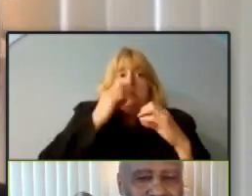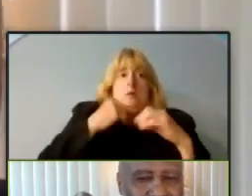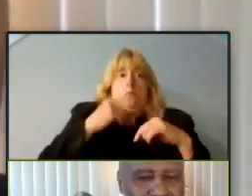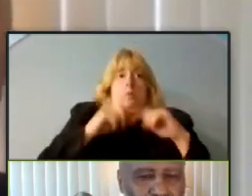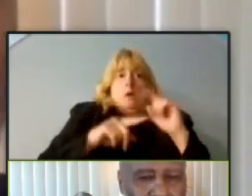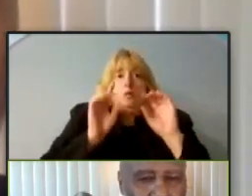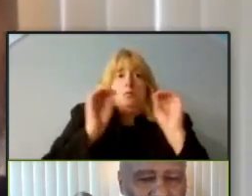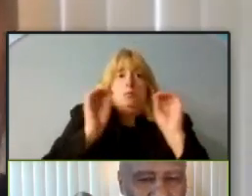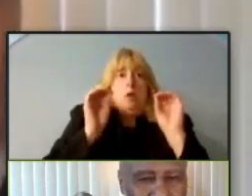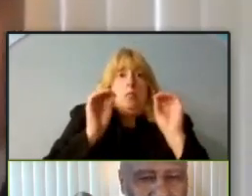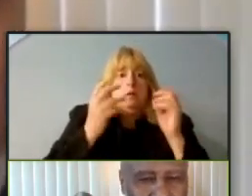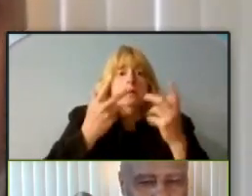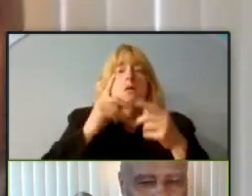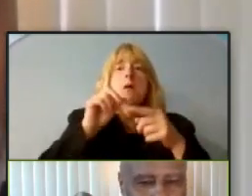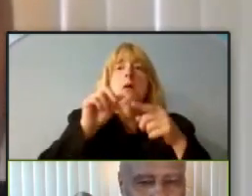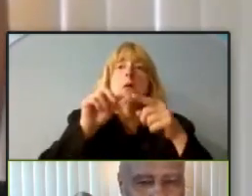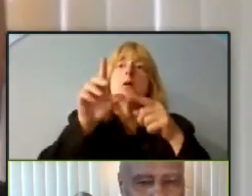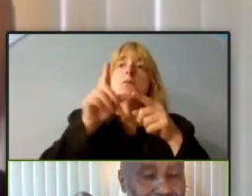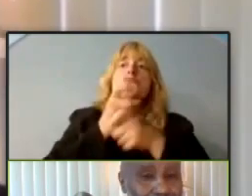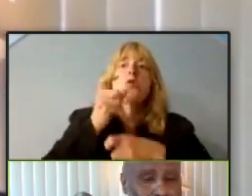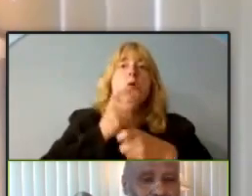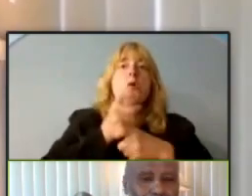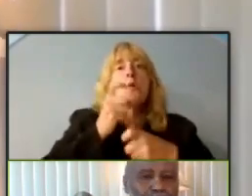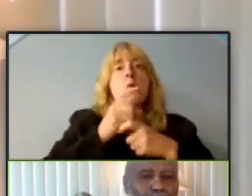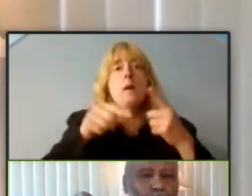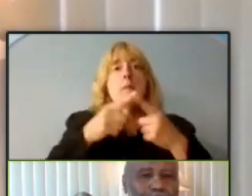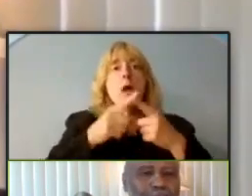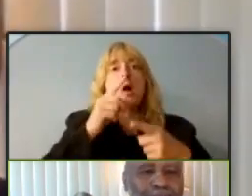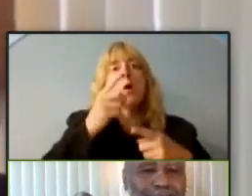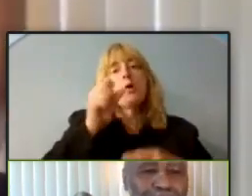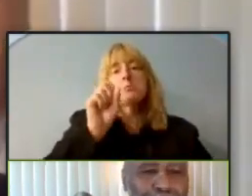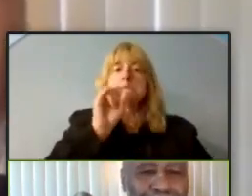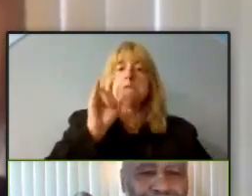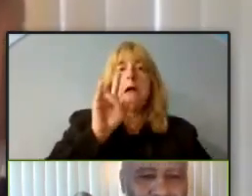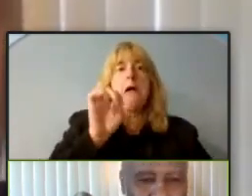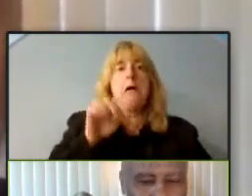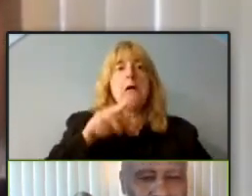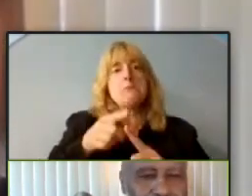the size of our genitals. These are not made up stories.